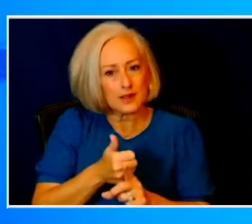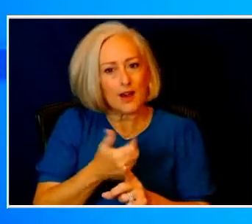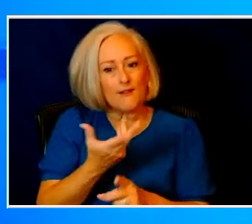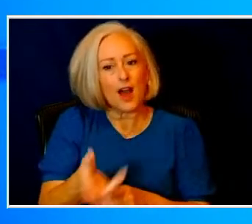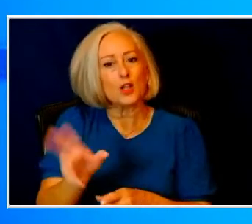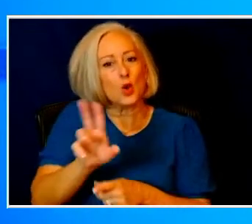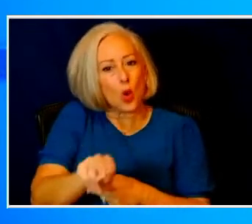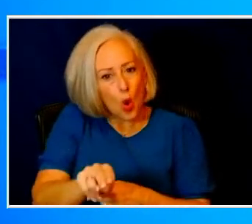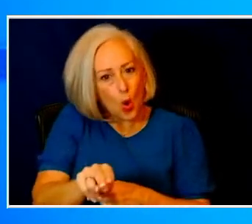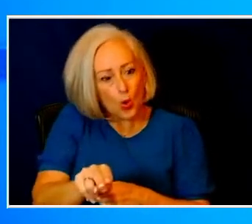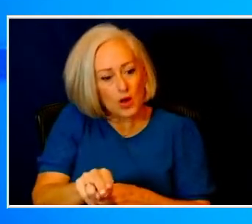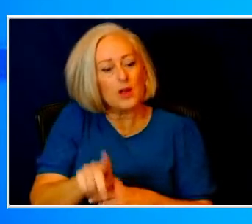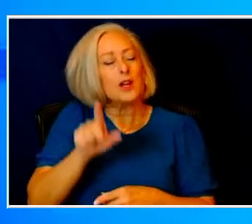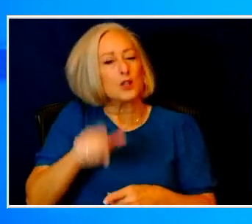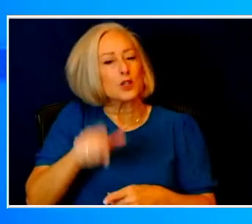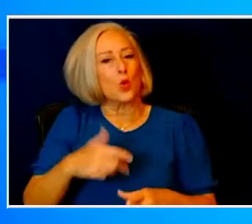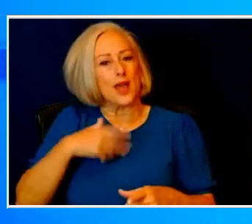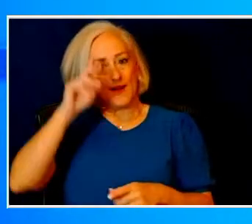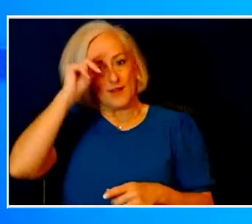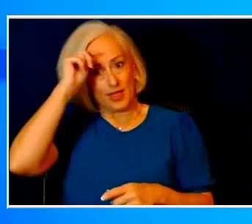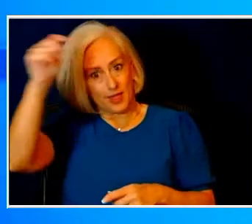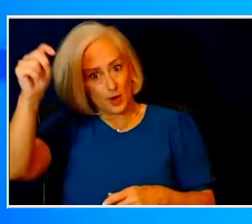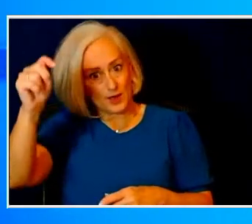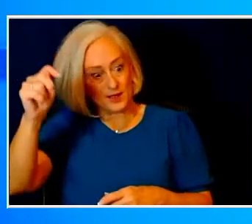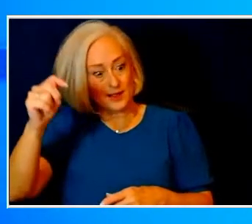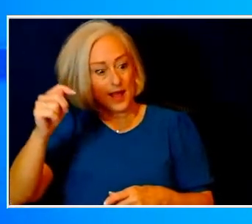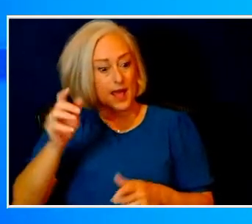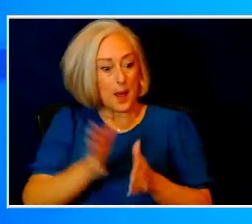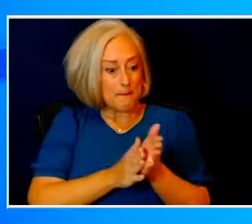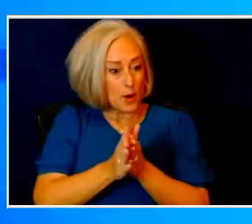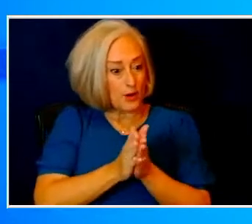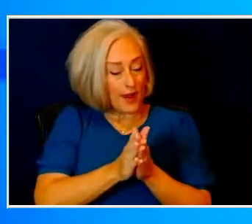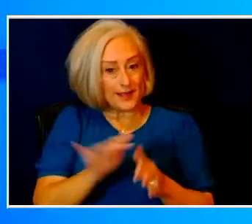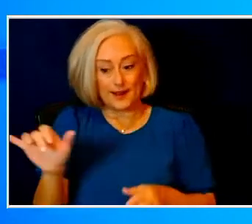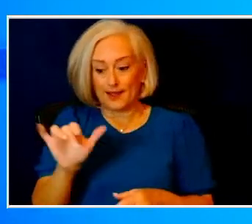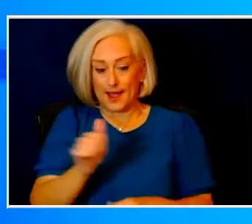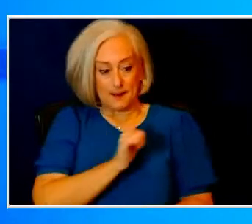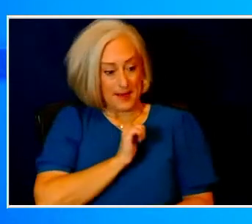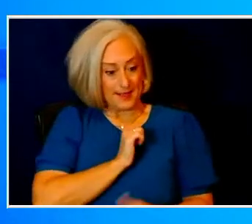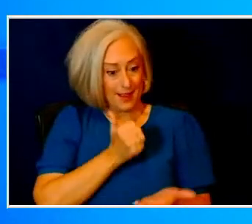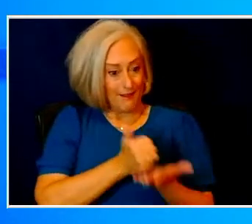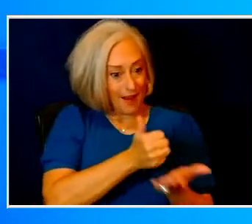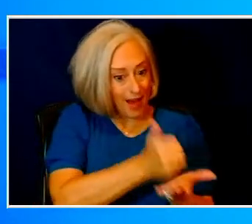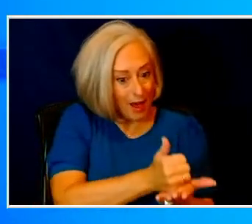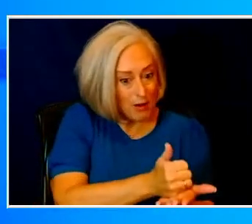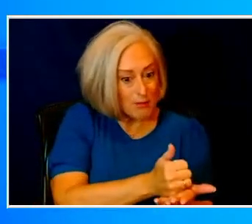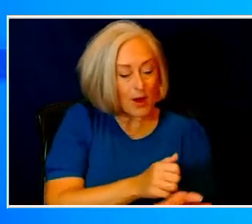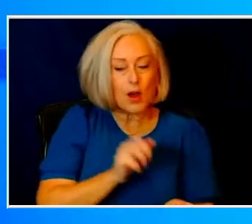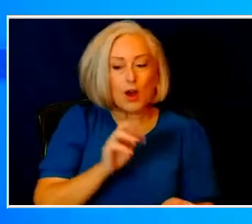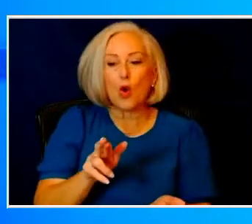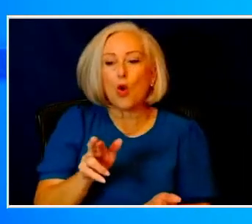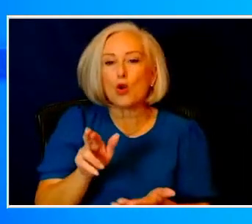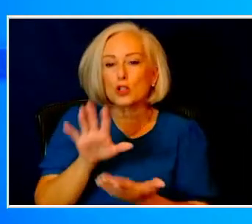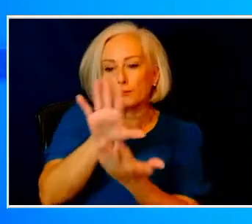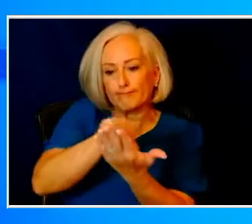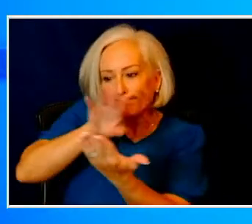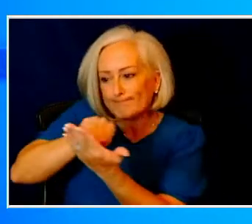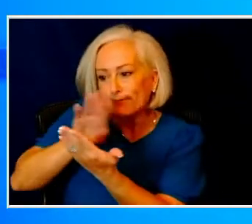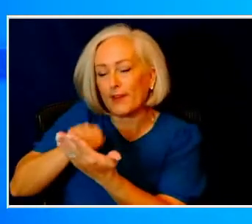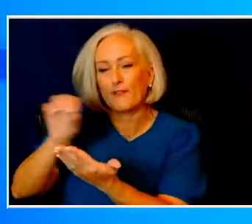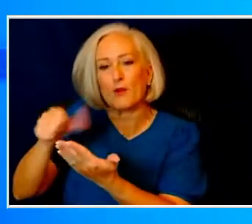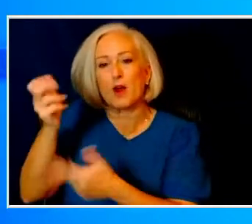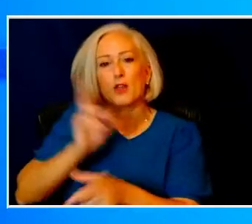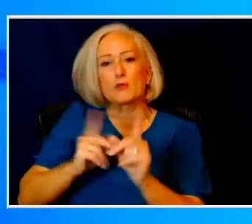the motivation might come from someone like myself and help Georgia, and other times Georgia's pulling it out of other people in the group. And so we can leverage those